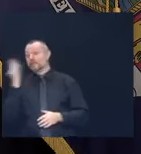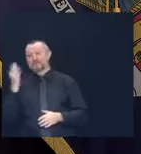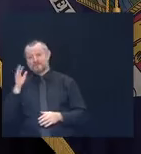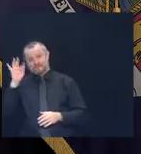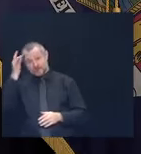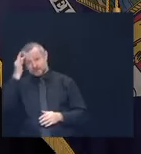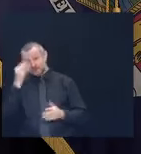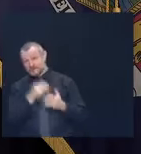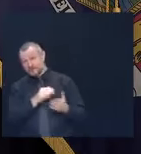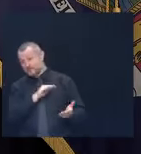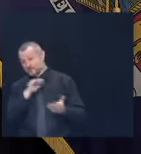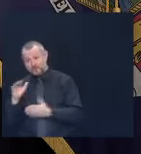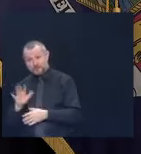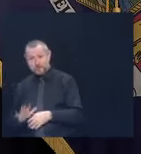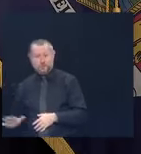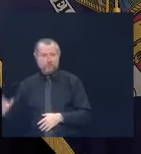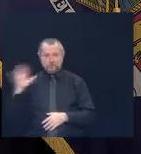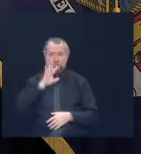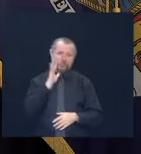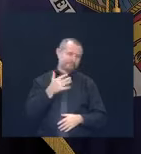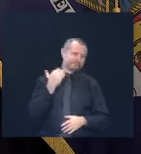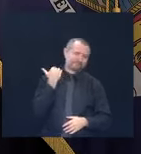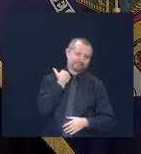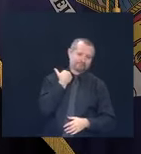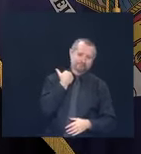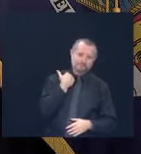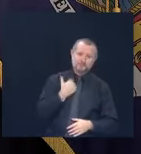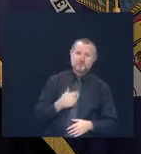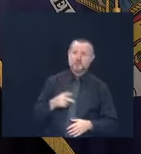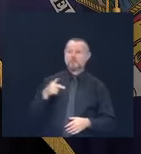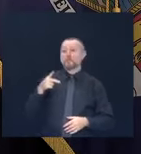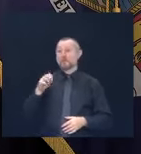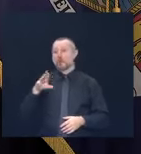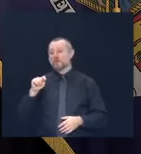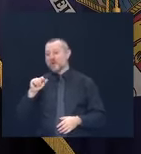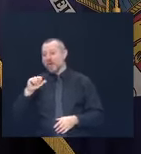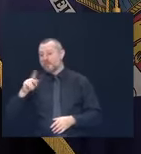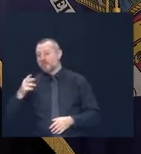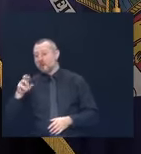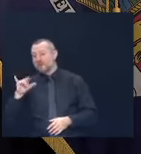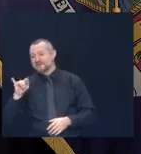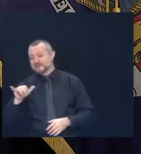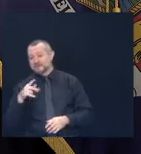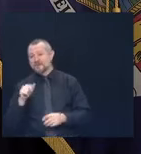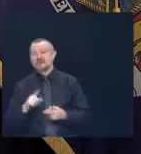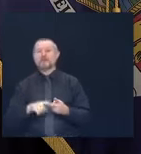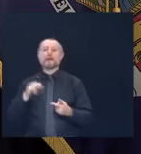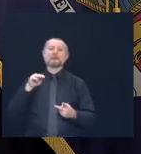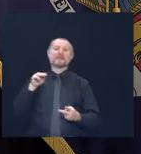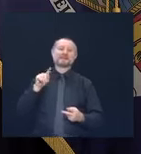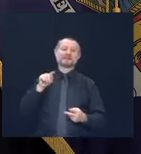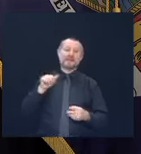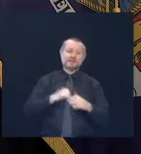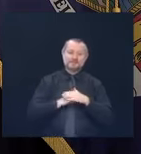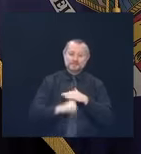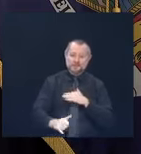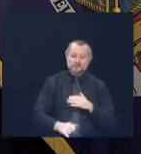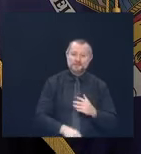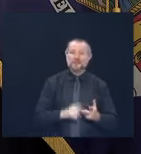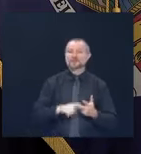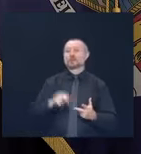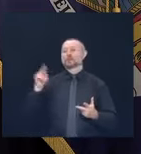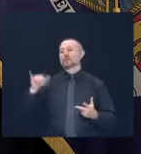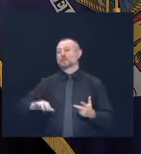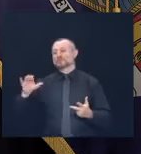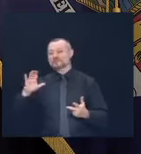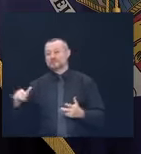doomsday budget. Port Authority, MTA, New York City, New York State, and by the way, every state in the United States. That's